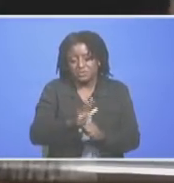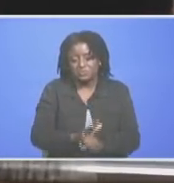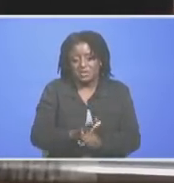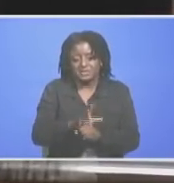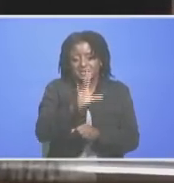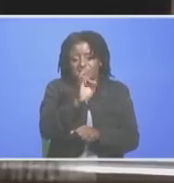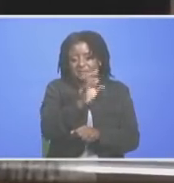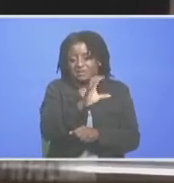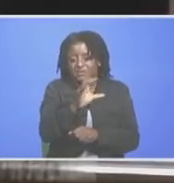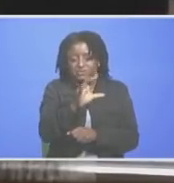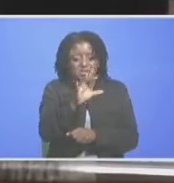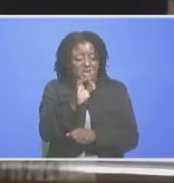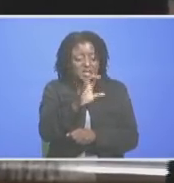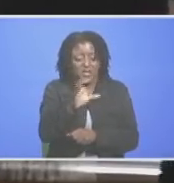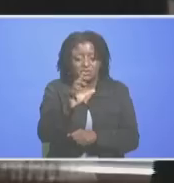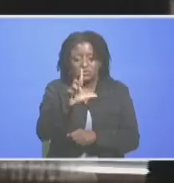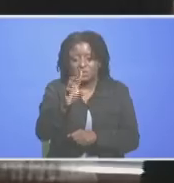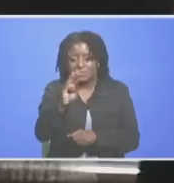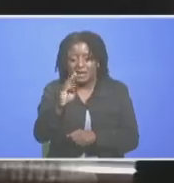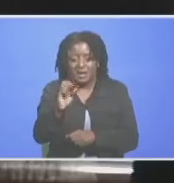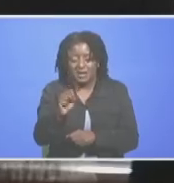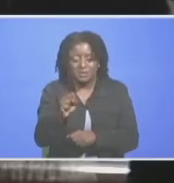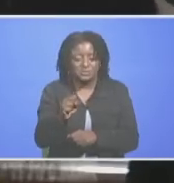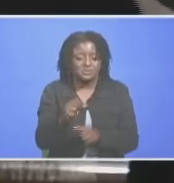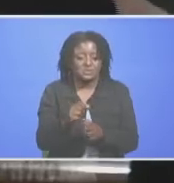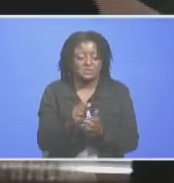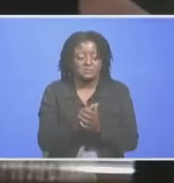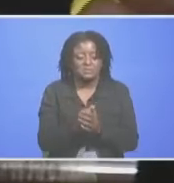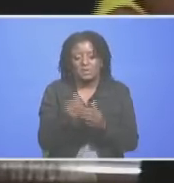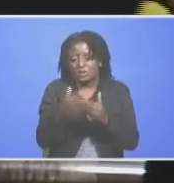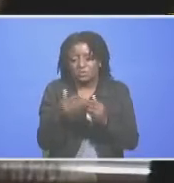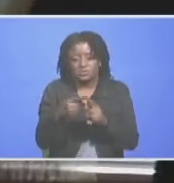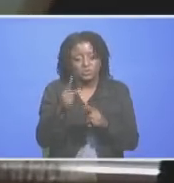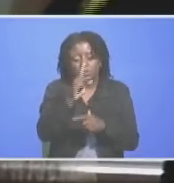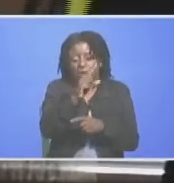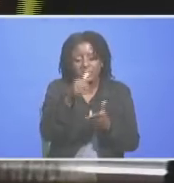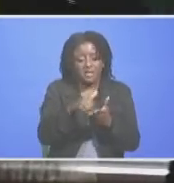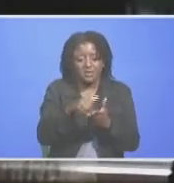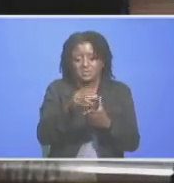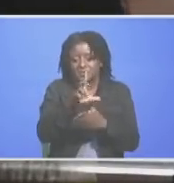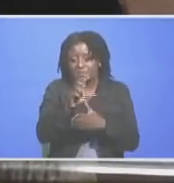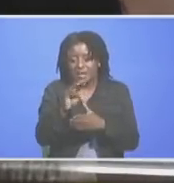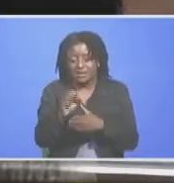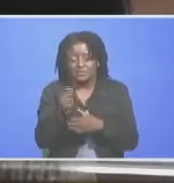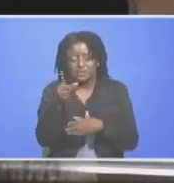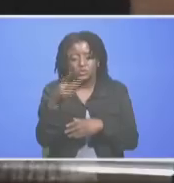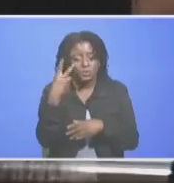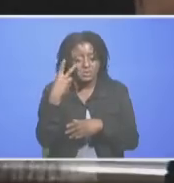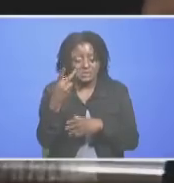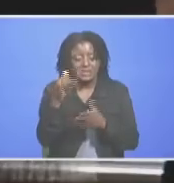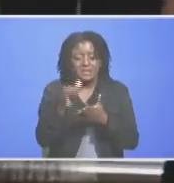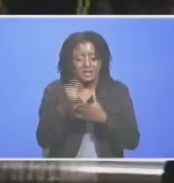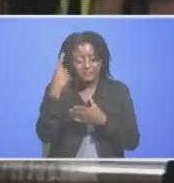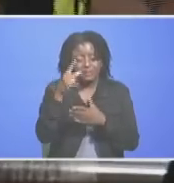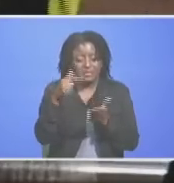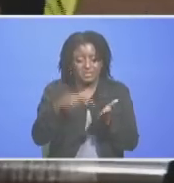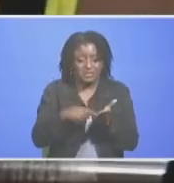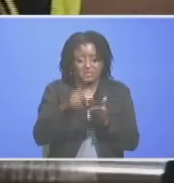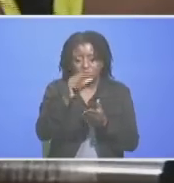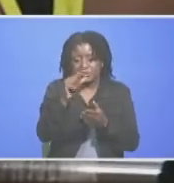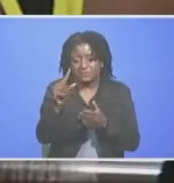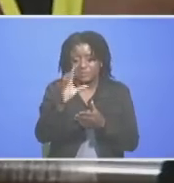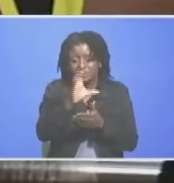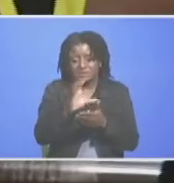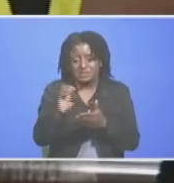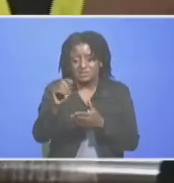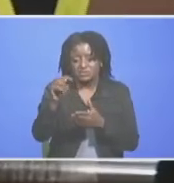pounds, squat 8, 9, almost 1,000 pounds. You're going to see that for this 21st century powerlifting. It's